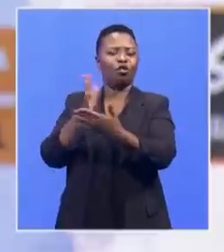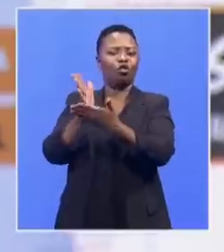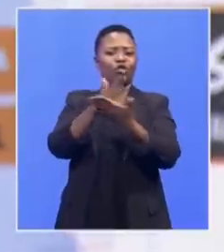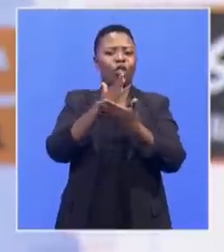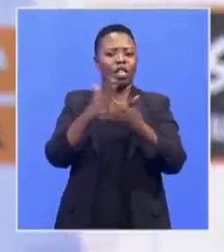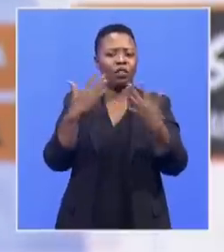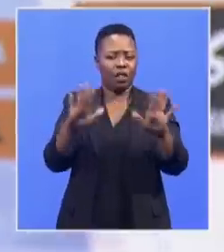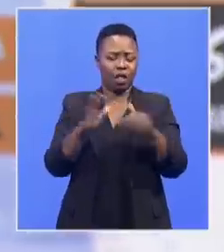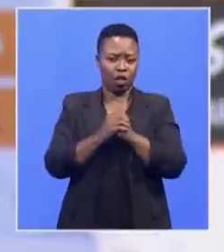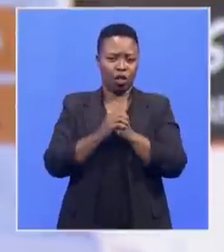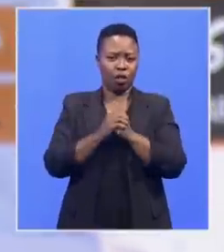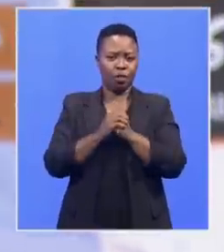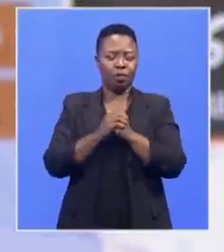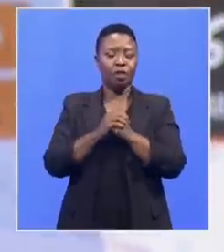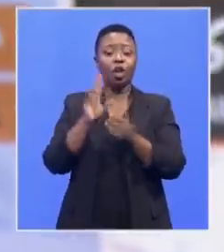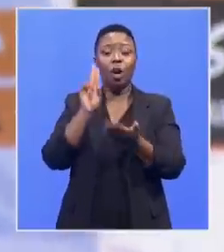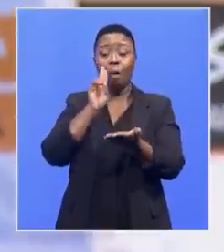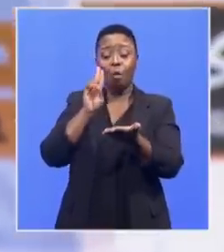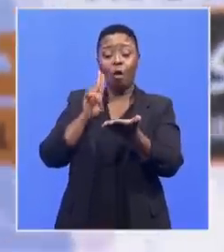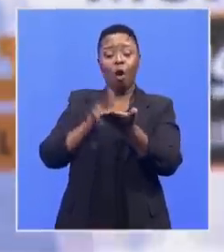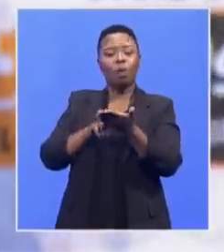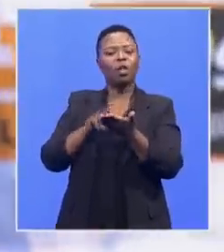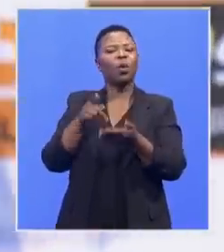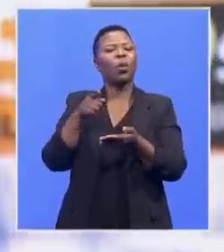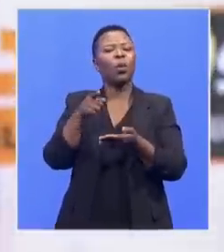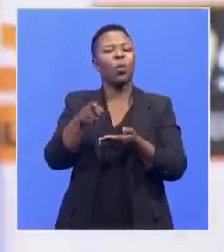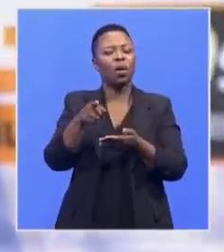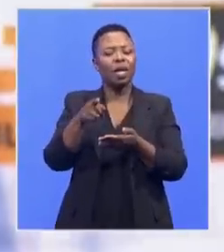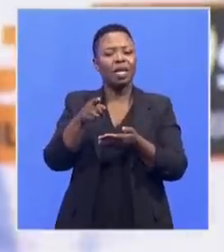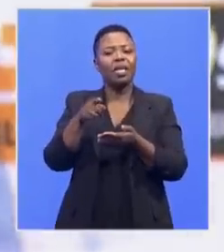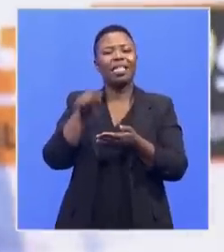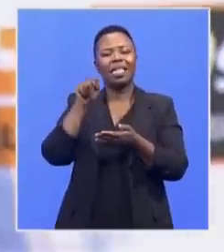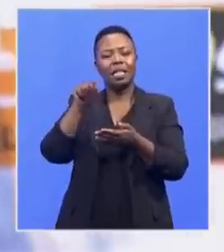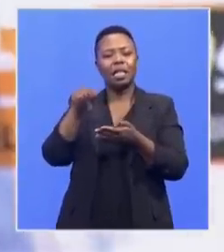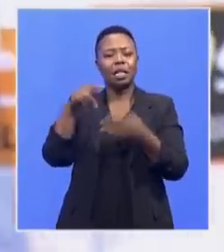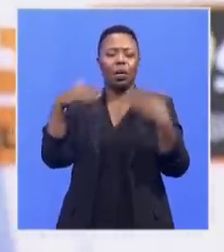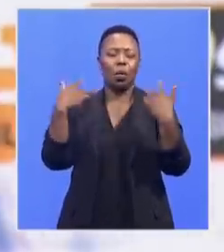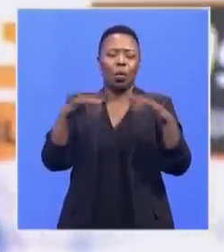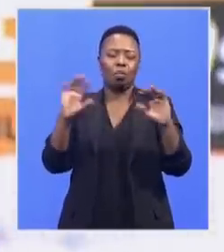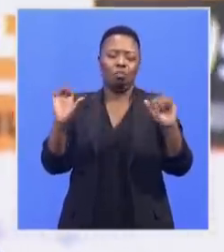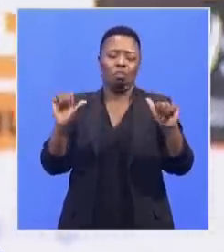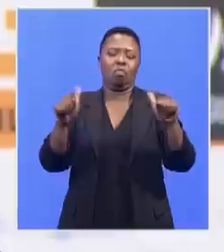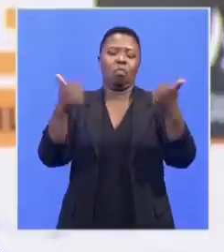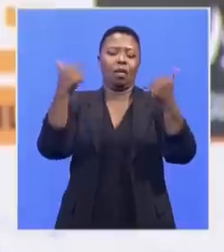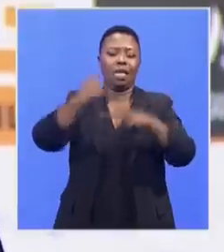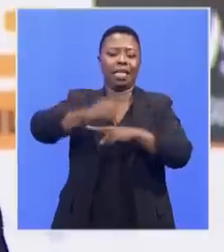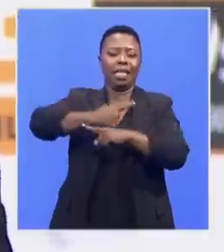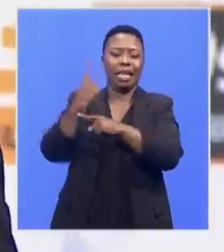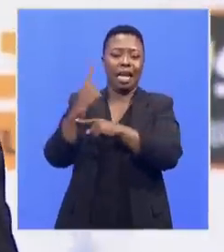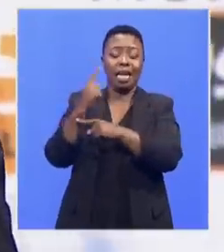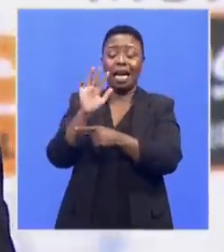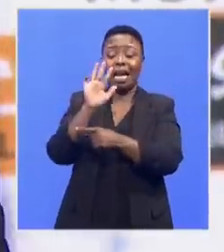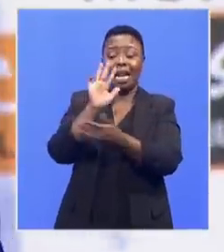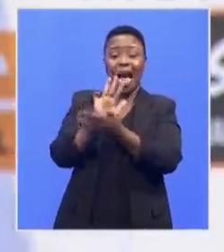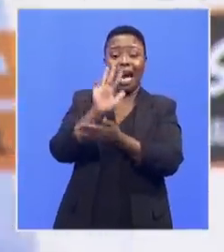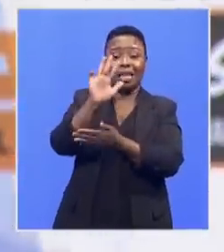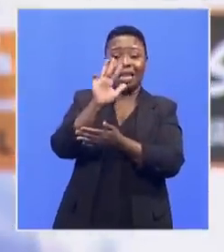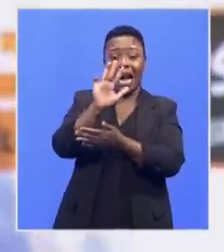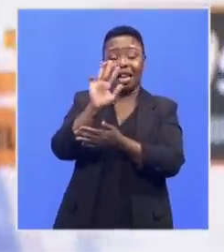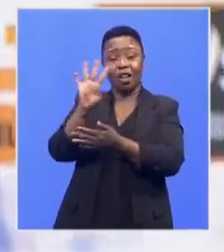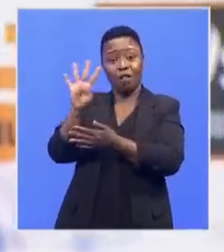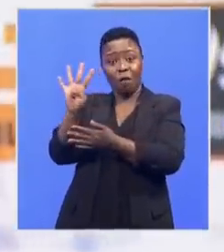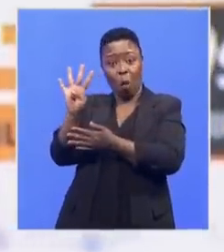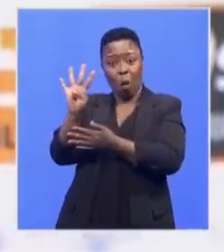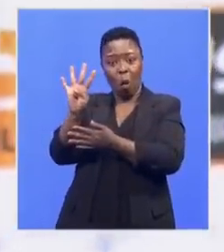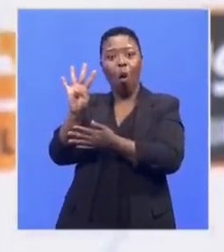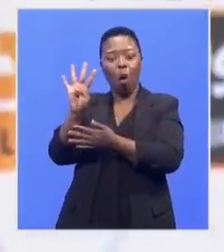that this momentous day in 1994 gave to all our people. On Freedom Day,